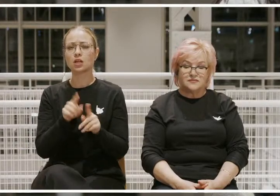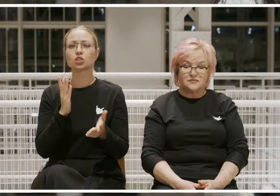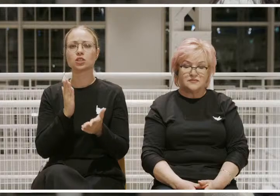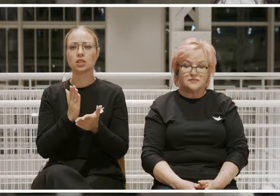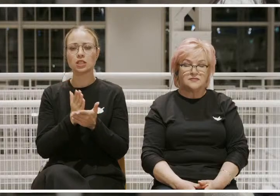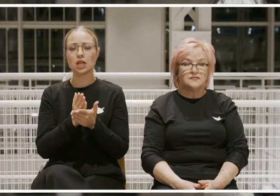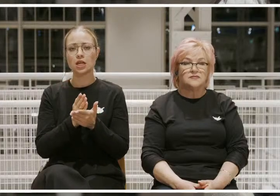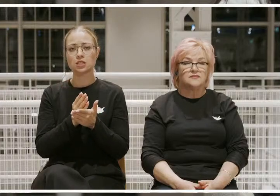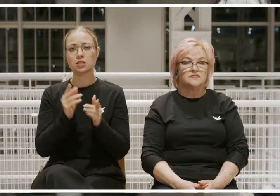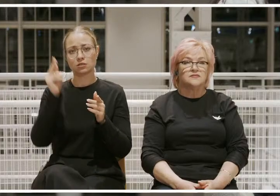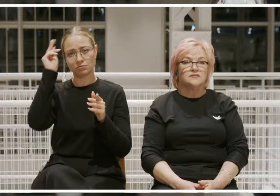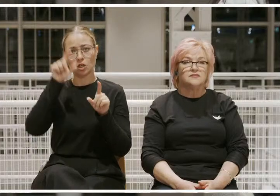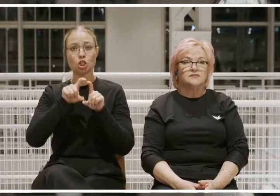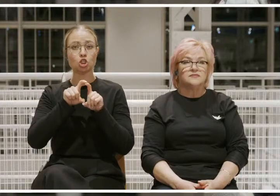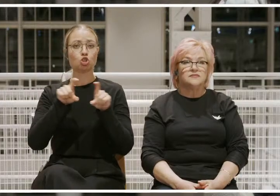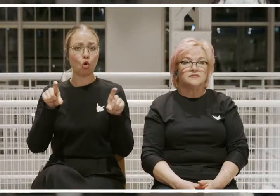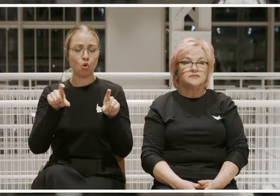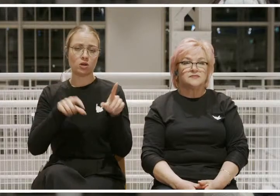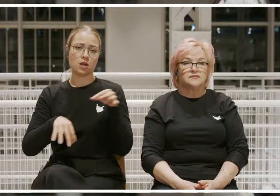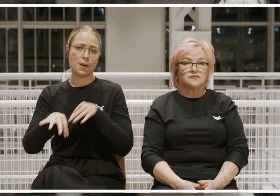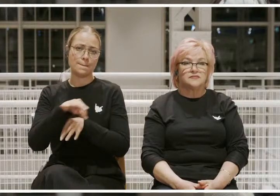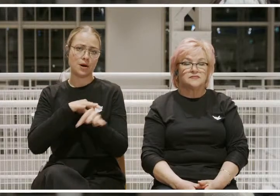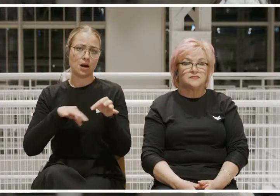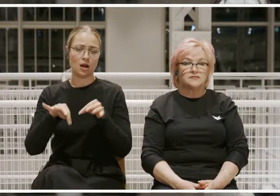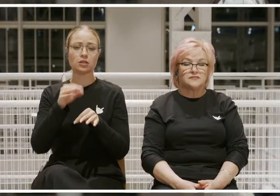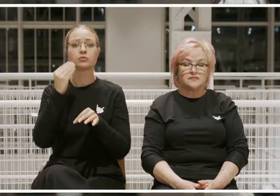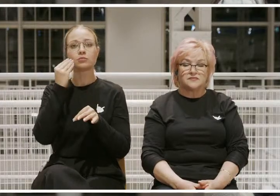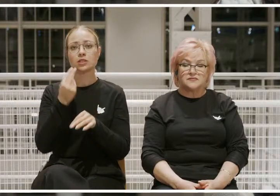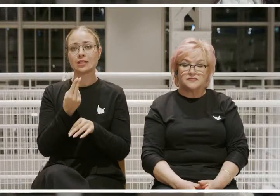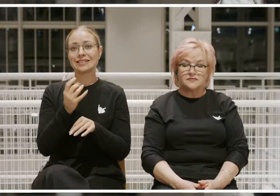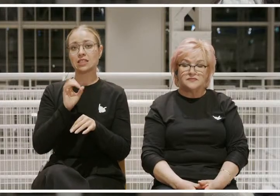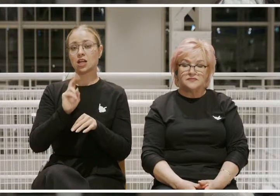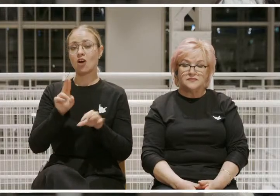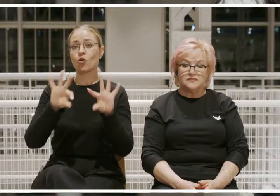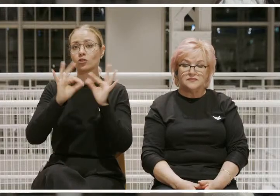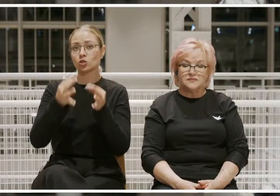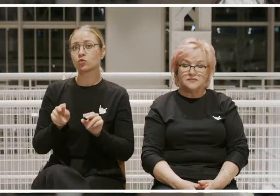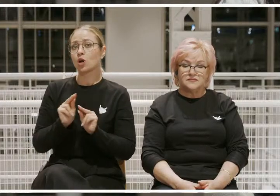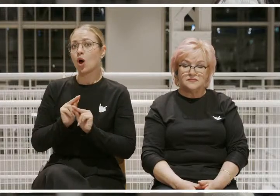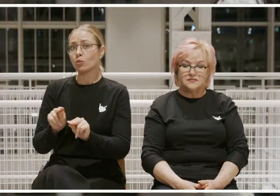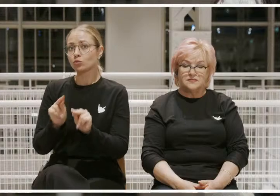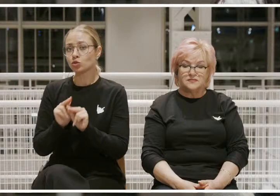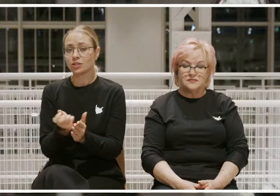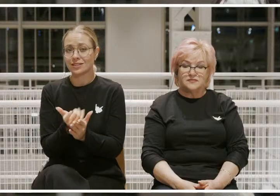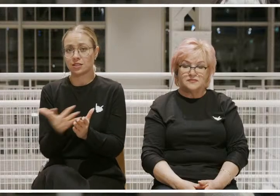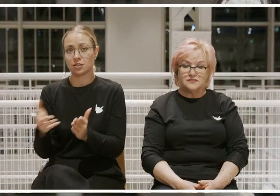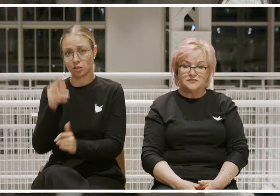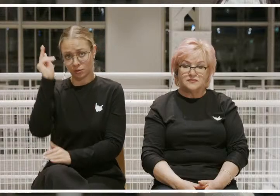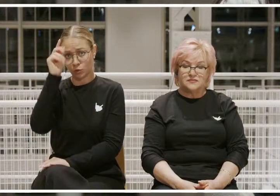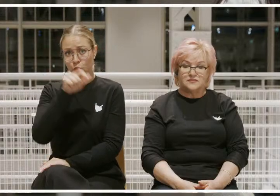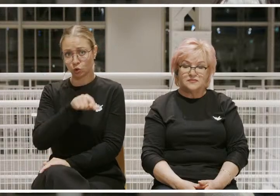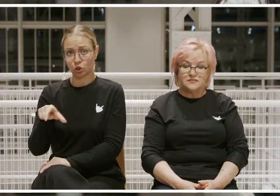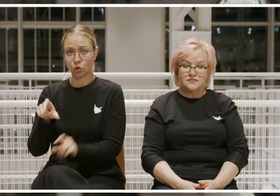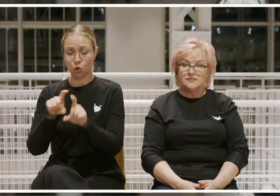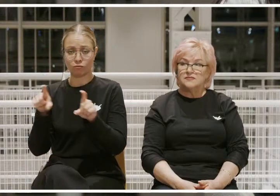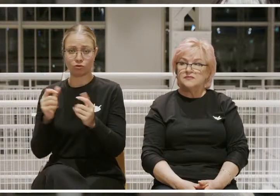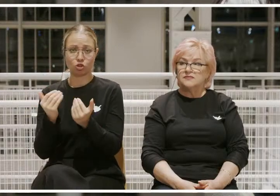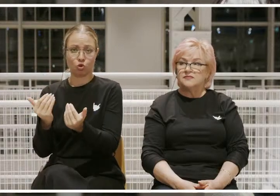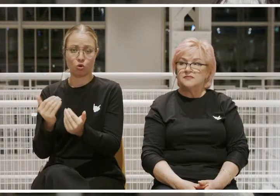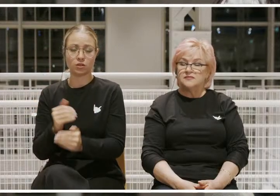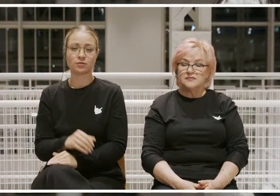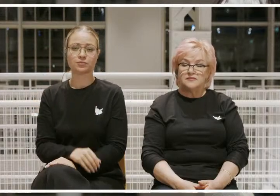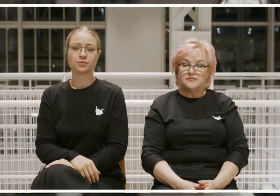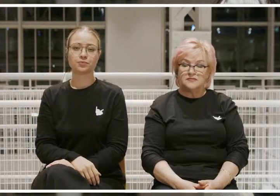teaches circus skills to children from all walks of life in Cape Town. So the circus workshops